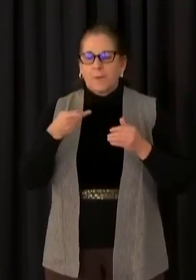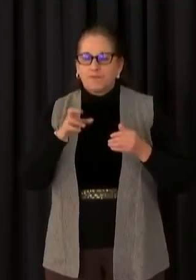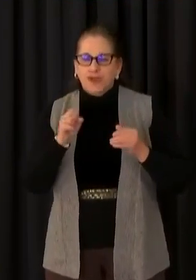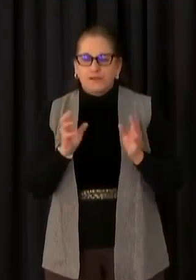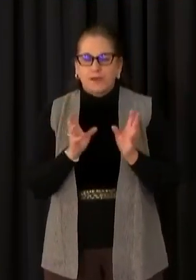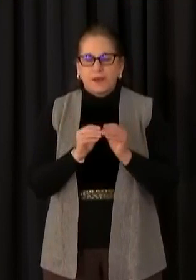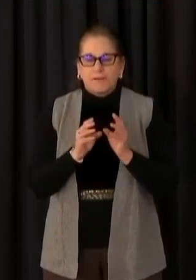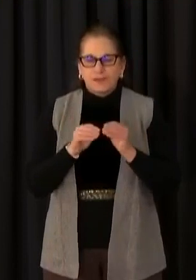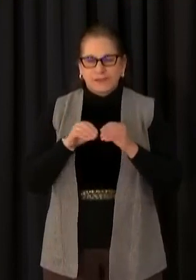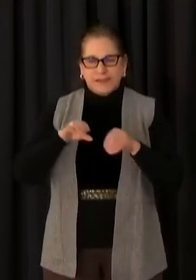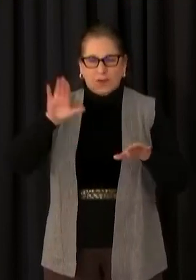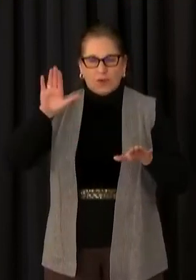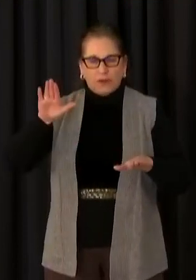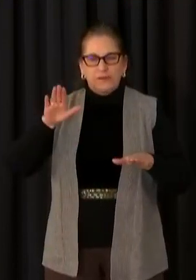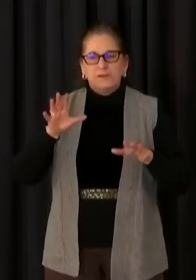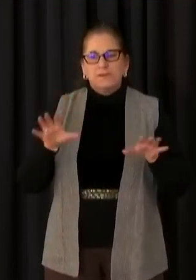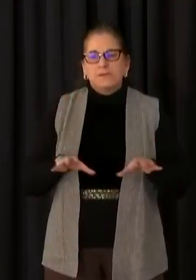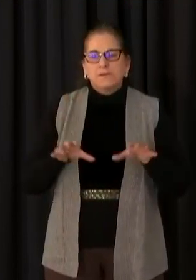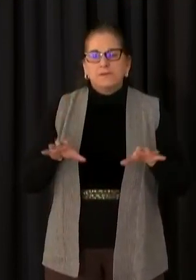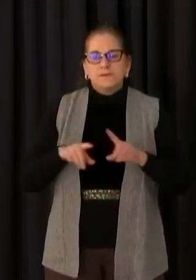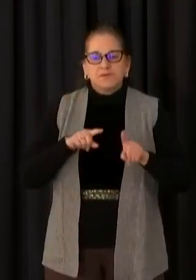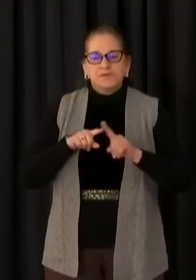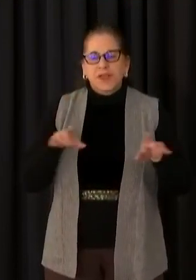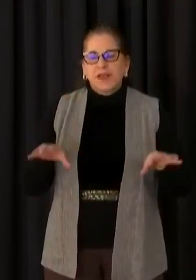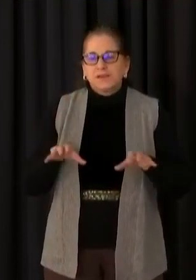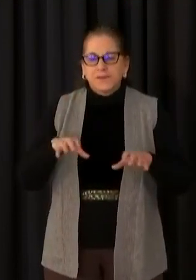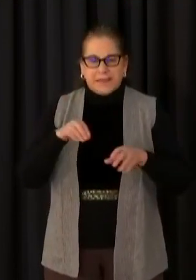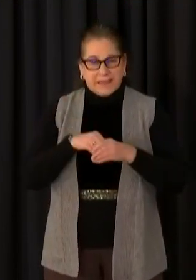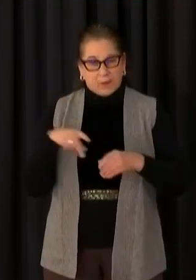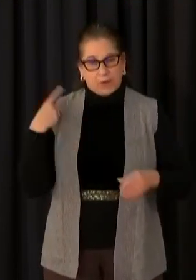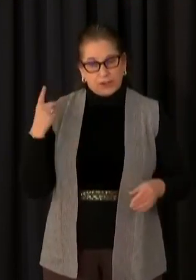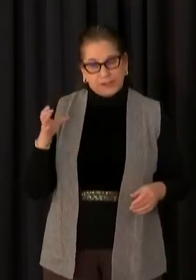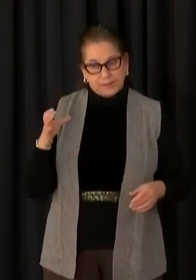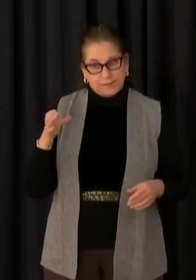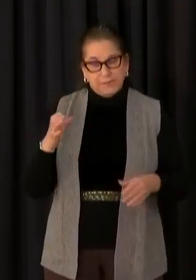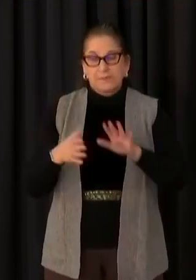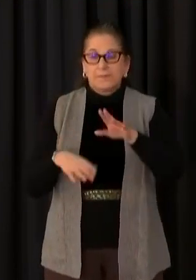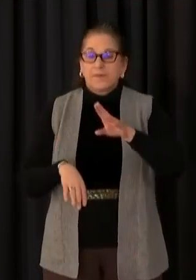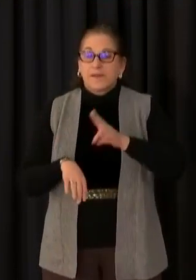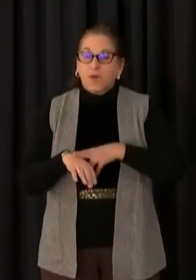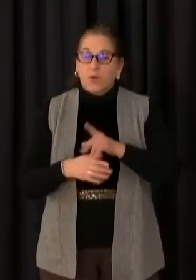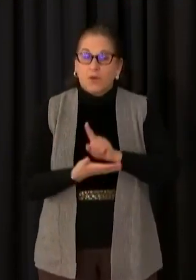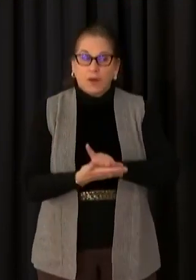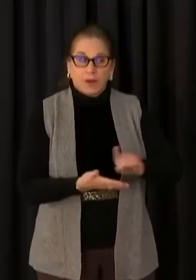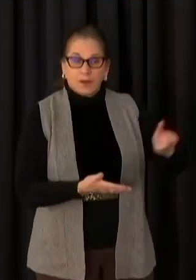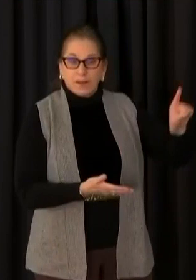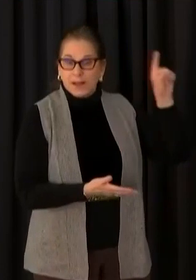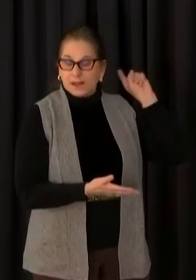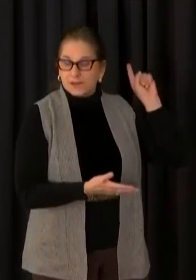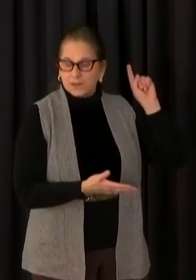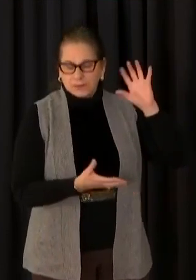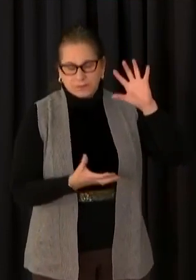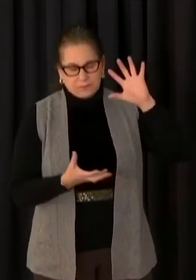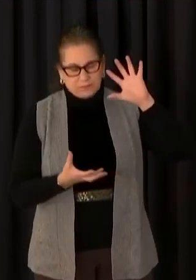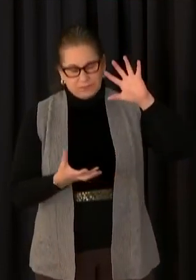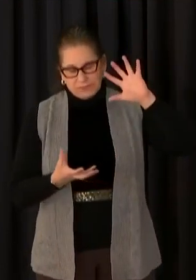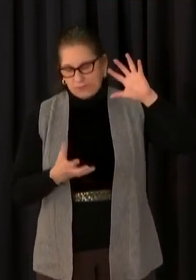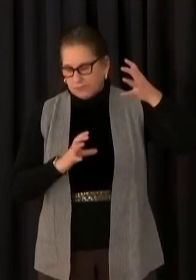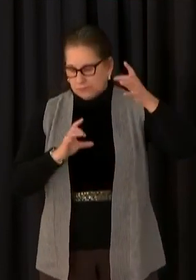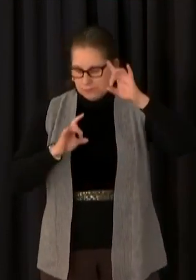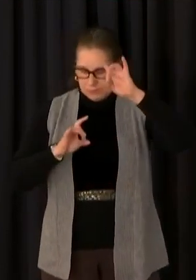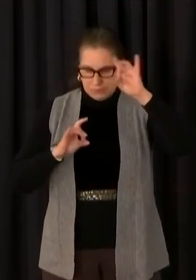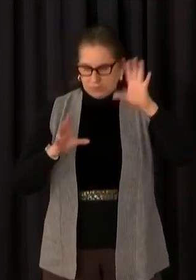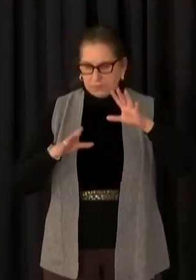the district. Of course, exactly 1 week ago, there was a violent insurrection at the Capitol of the